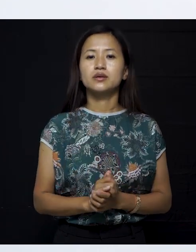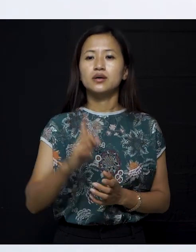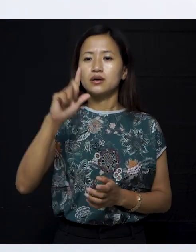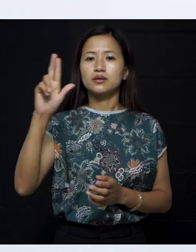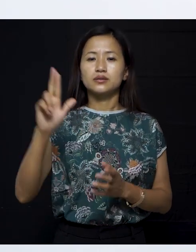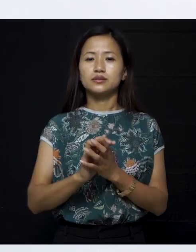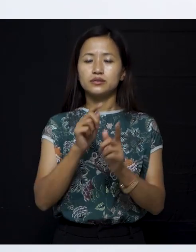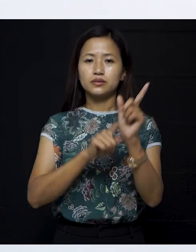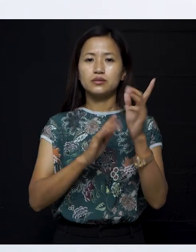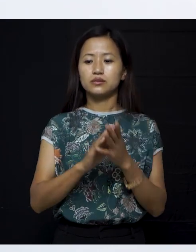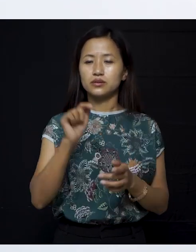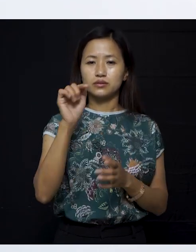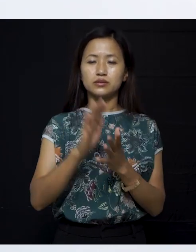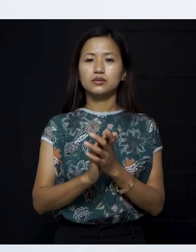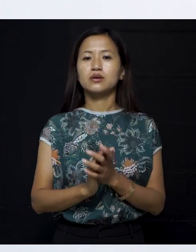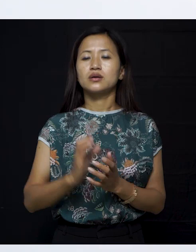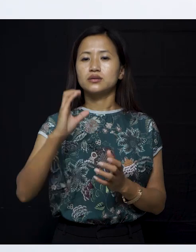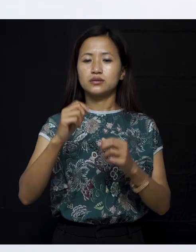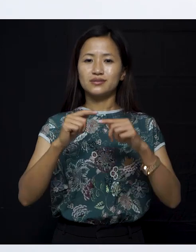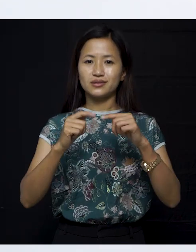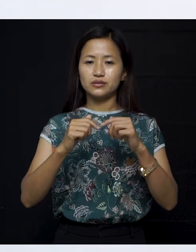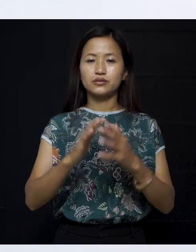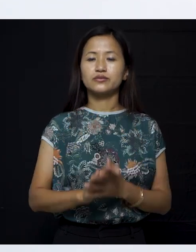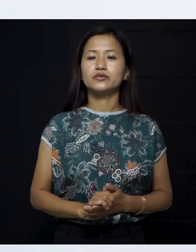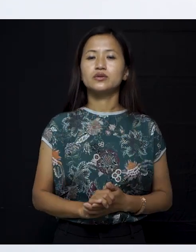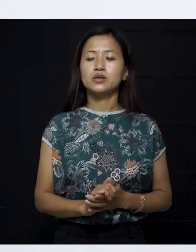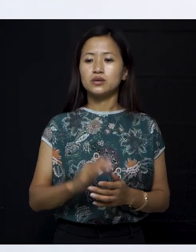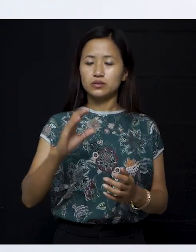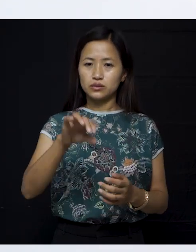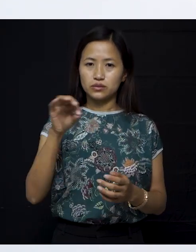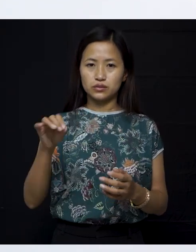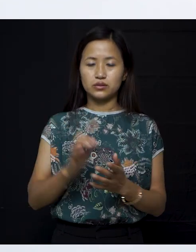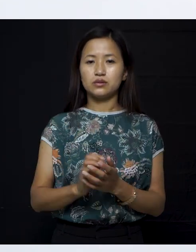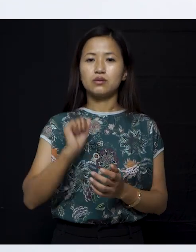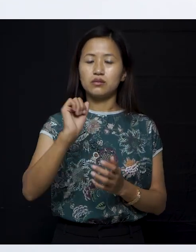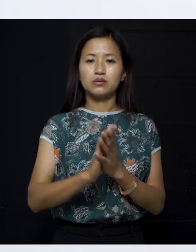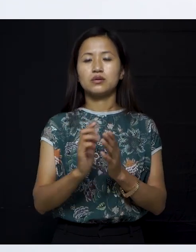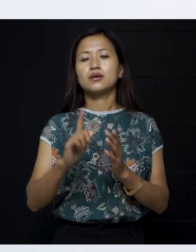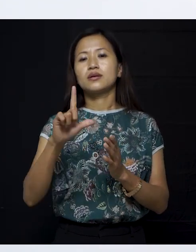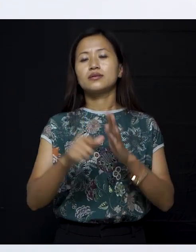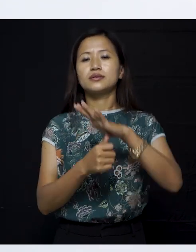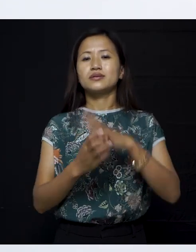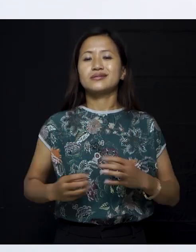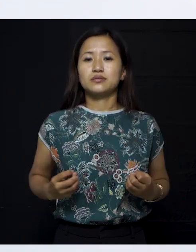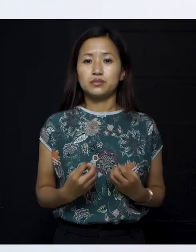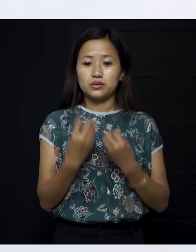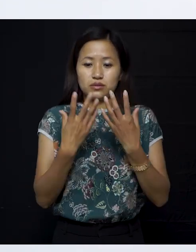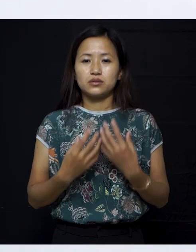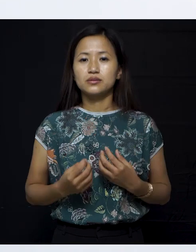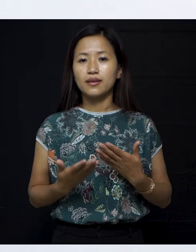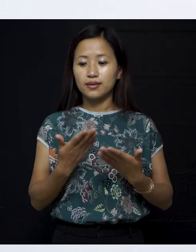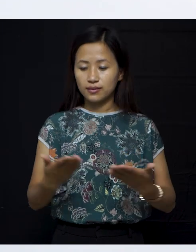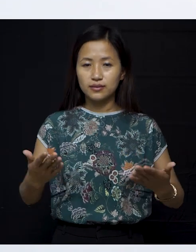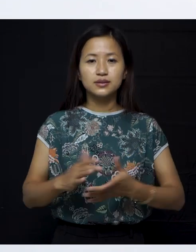18 years, then you can also cast your vote. So you can choose your leader, you can express your opinion, because you